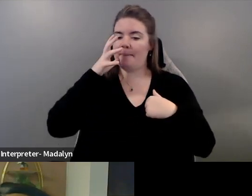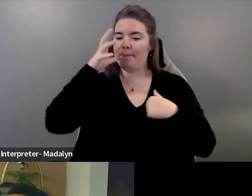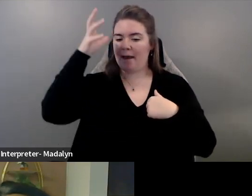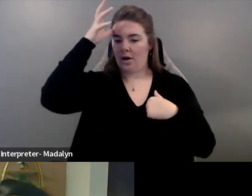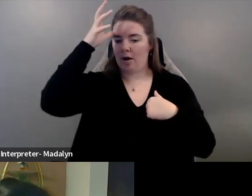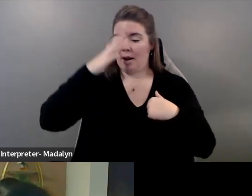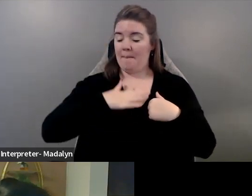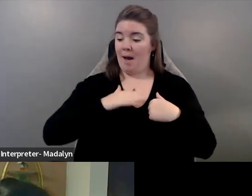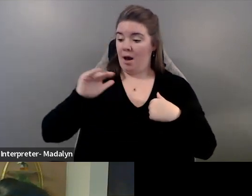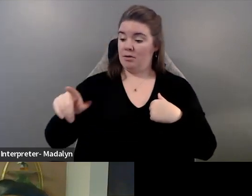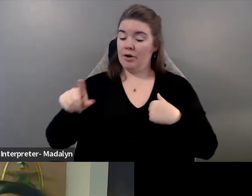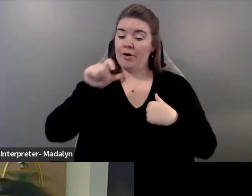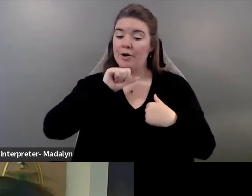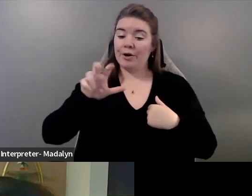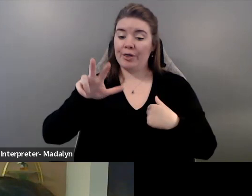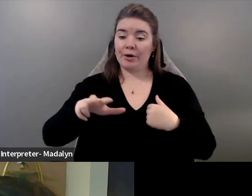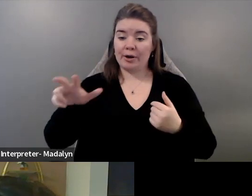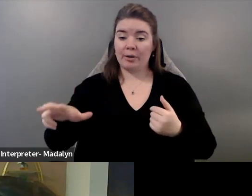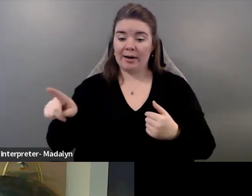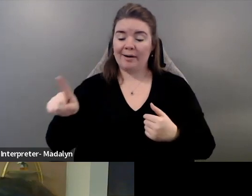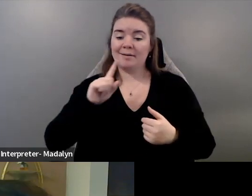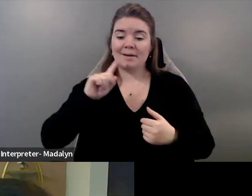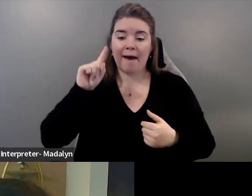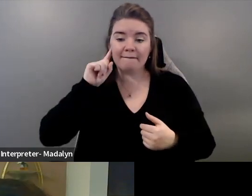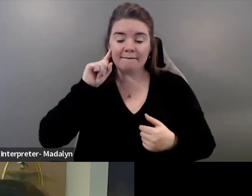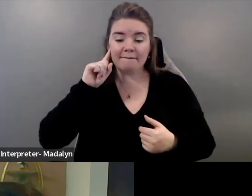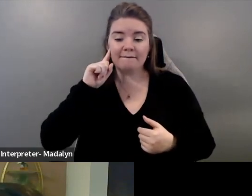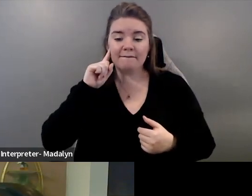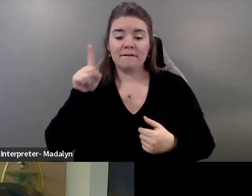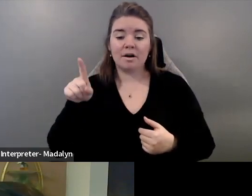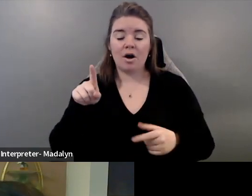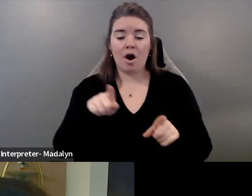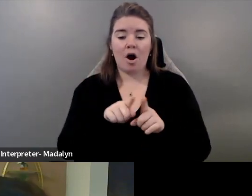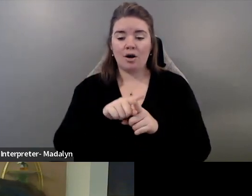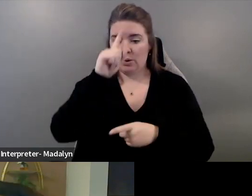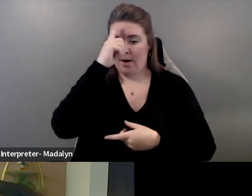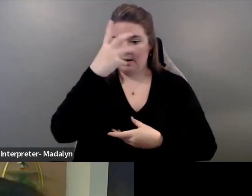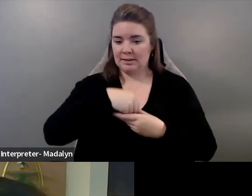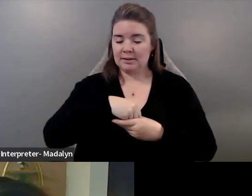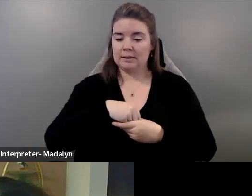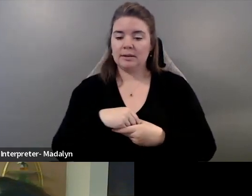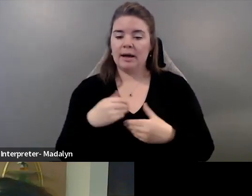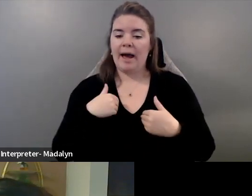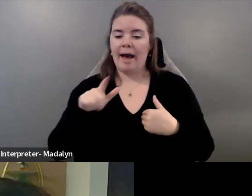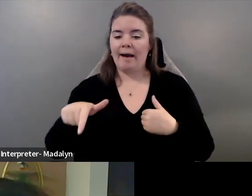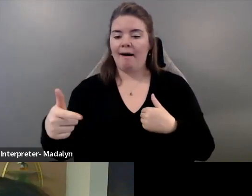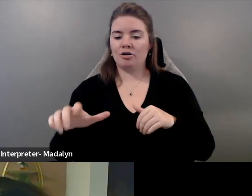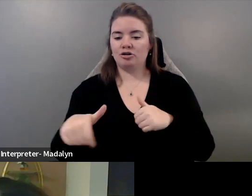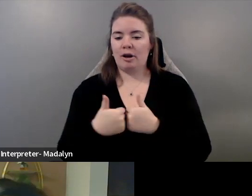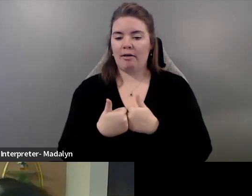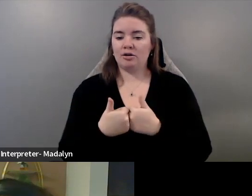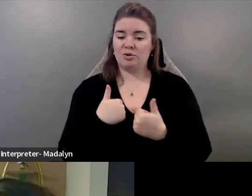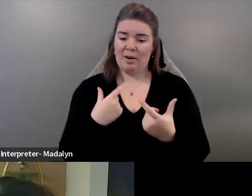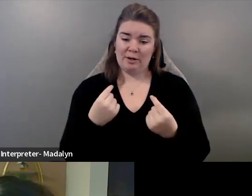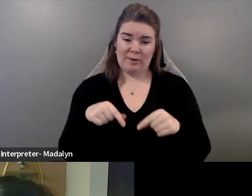33-year-old who is not only deaf, but she's autistic and had some other challenges. So I've been doing this